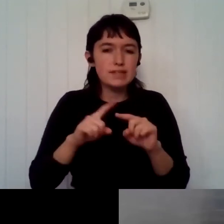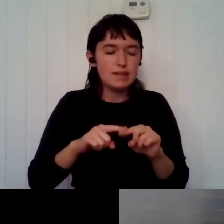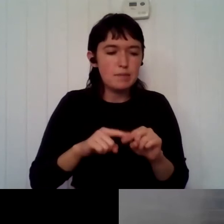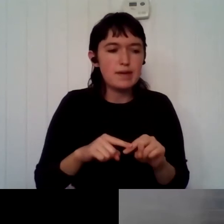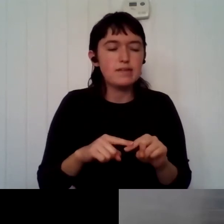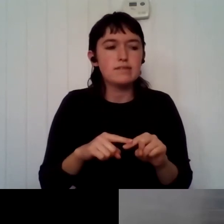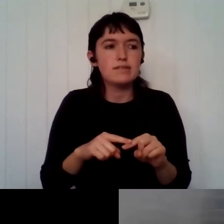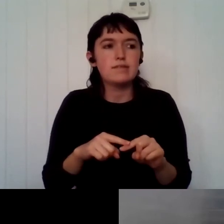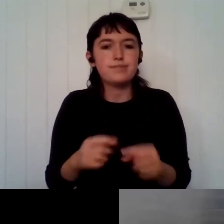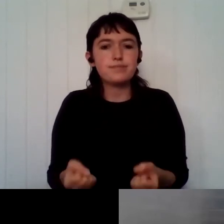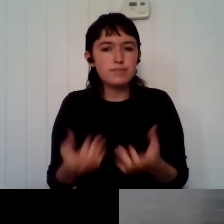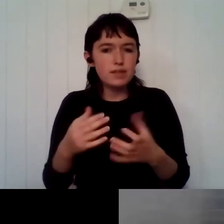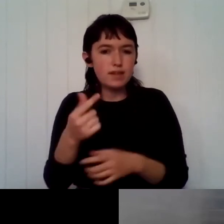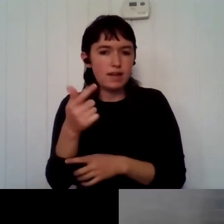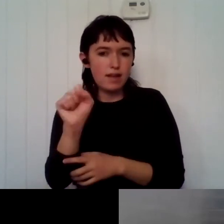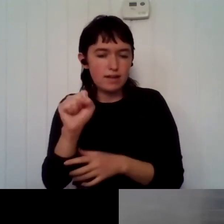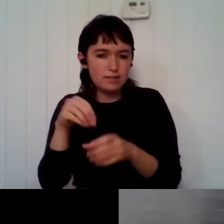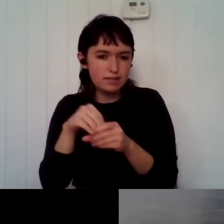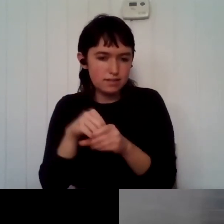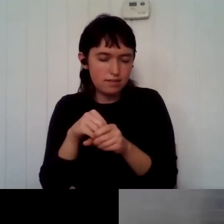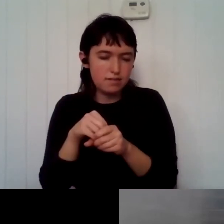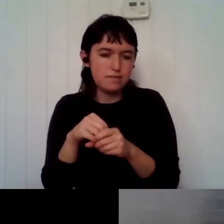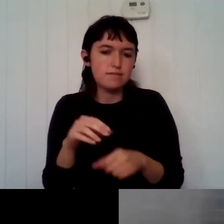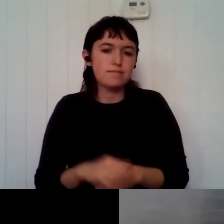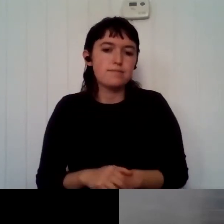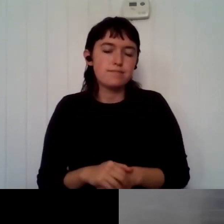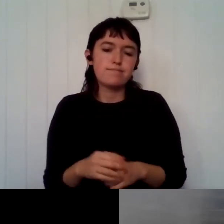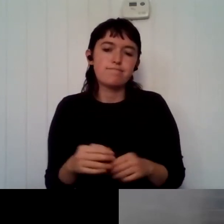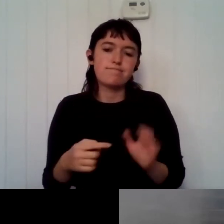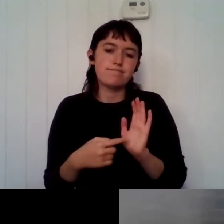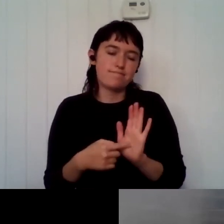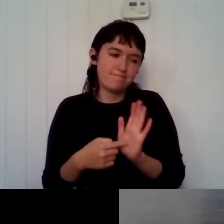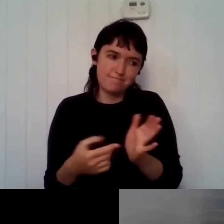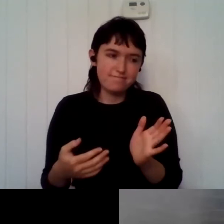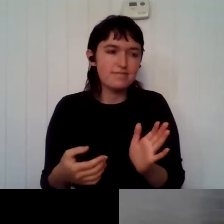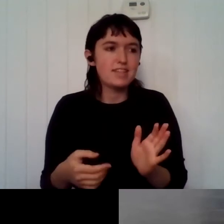it stores inside. So, for example, we have a whole lot of